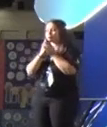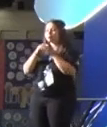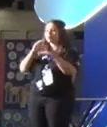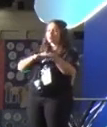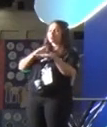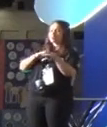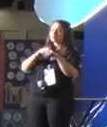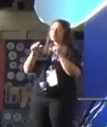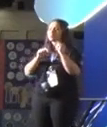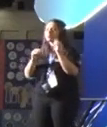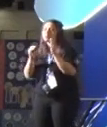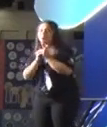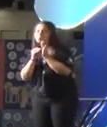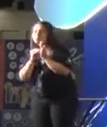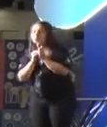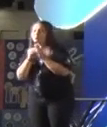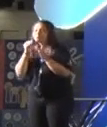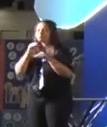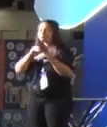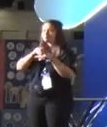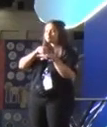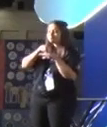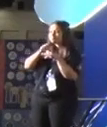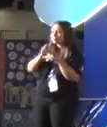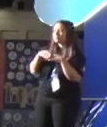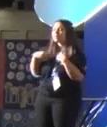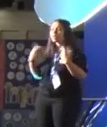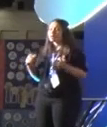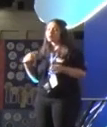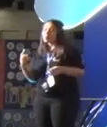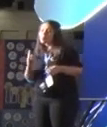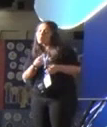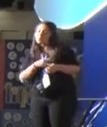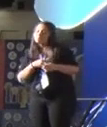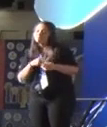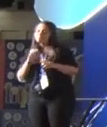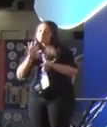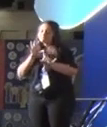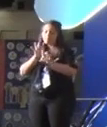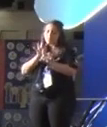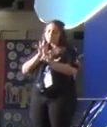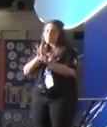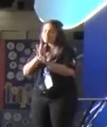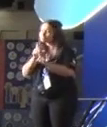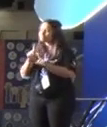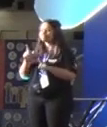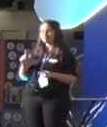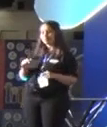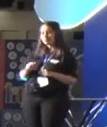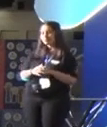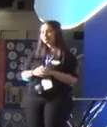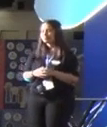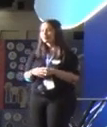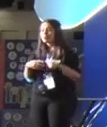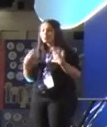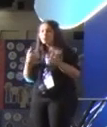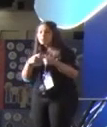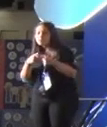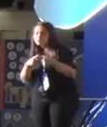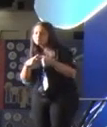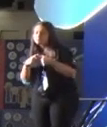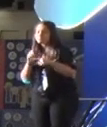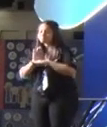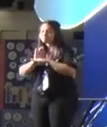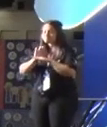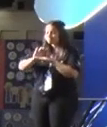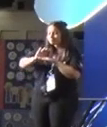can't attack, you know, attacking that only drives people further away, because it makes them feel like, oh, I was right, you know,